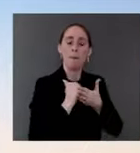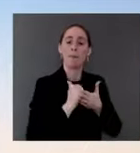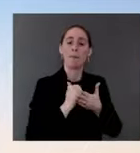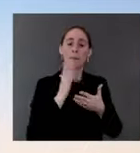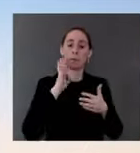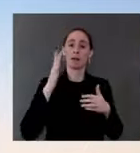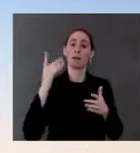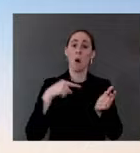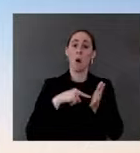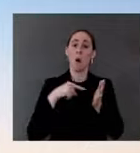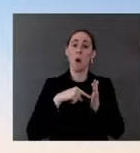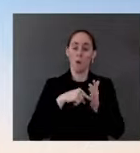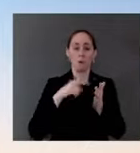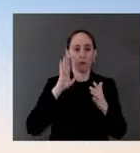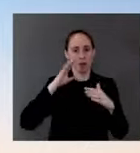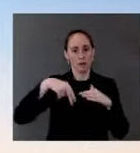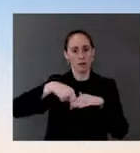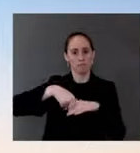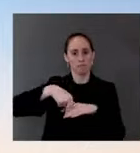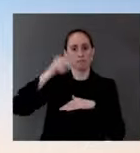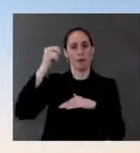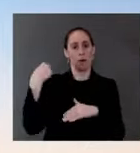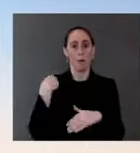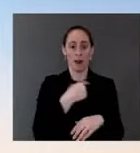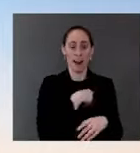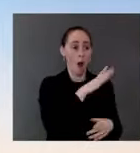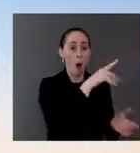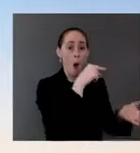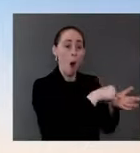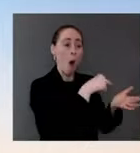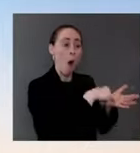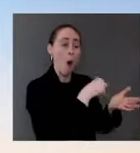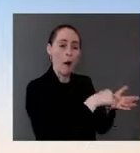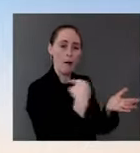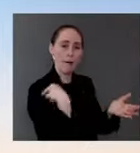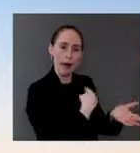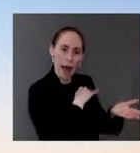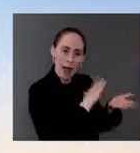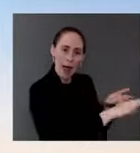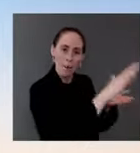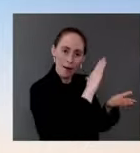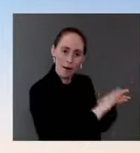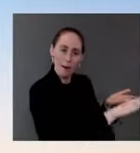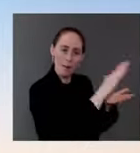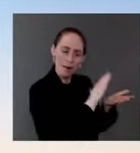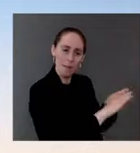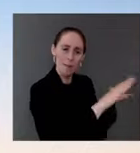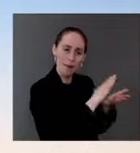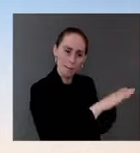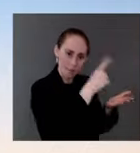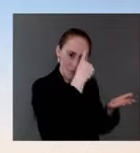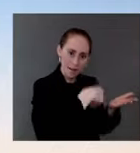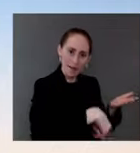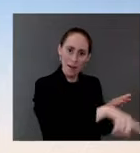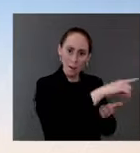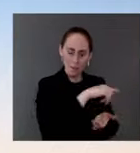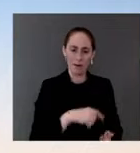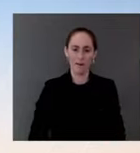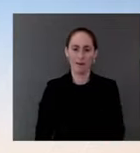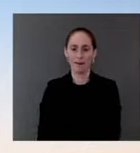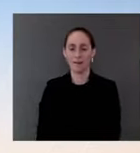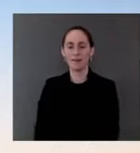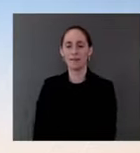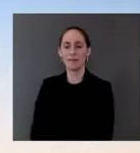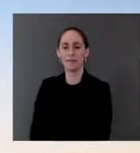irresponsible tax cuts to corporations and net wealth individuals. They're very welcome for that. Thank you. And then on crime, the National